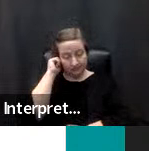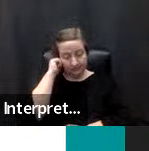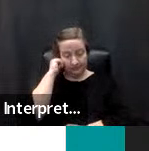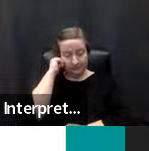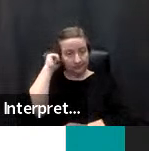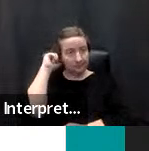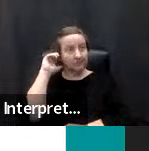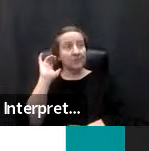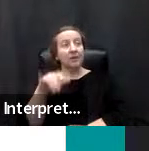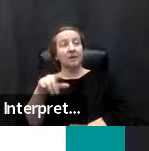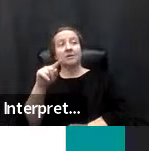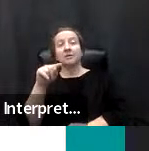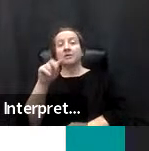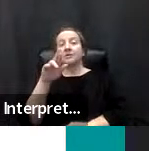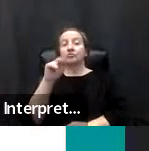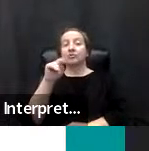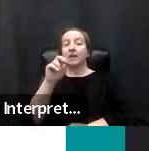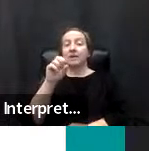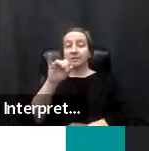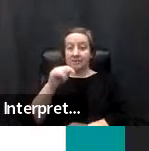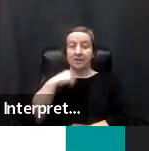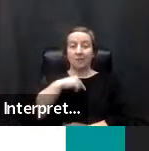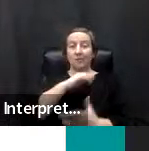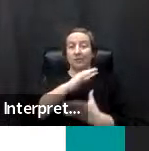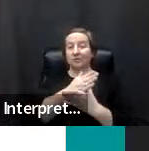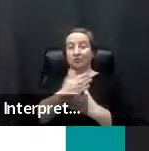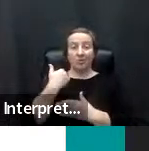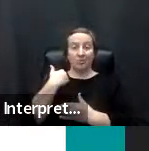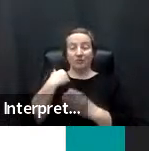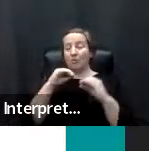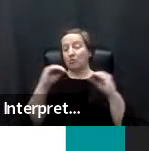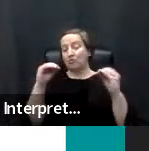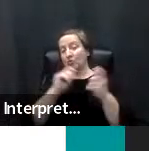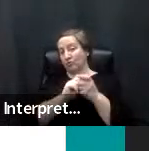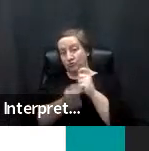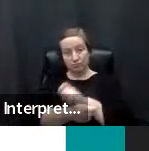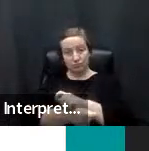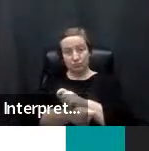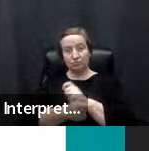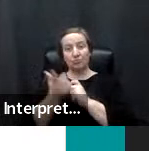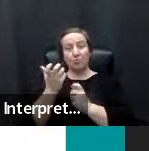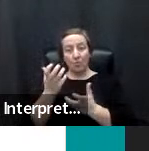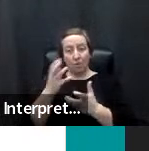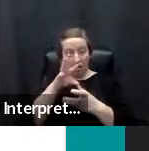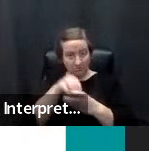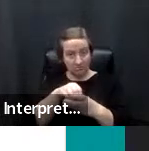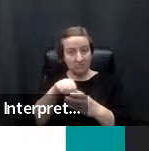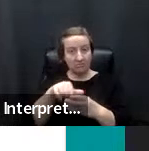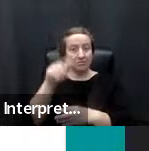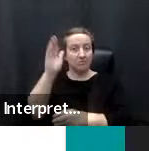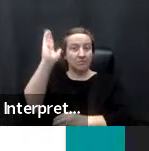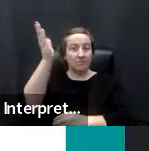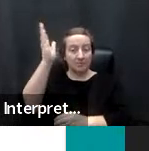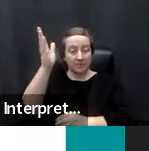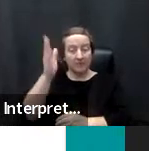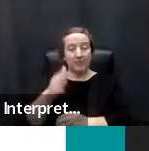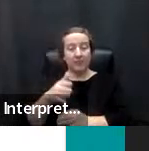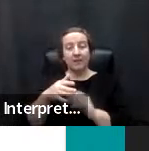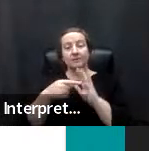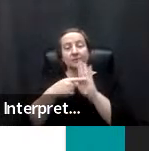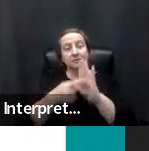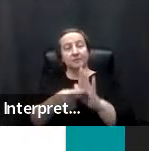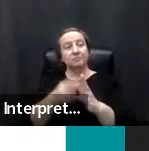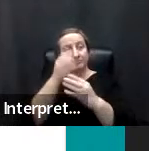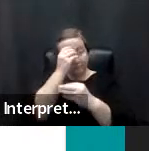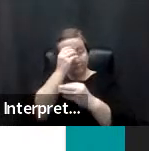The transit we shared before, there are no changes in this. We just want to include them in this presentation as materials so